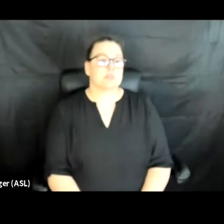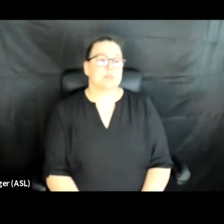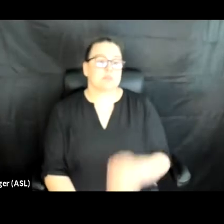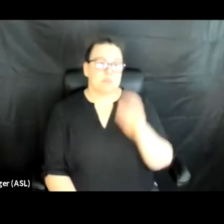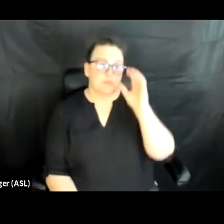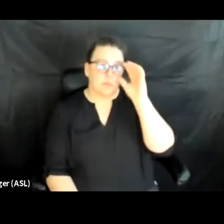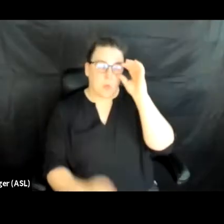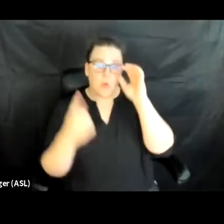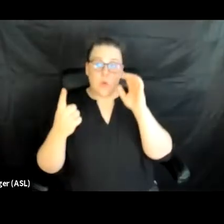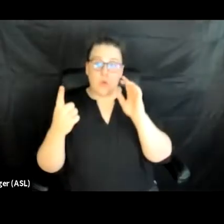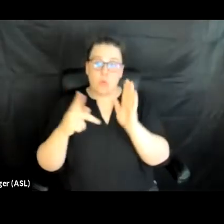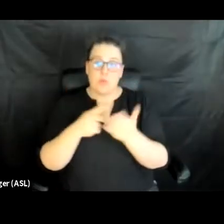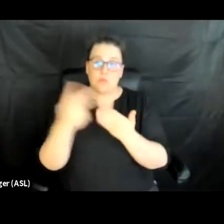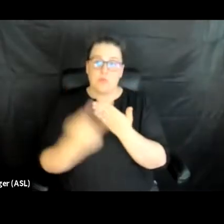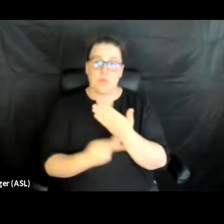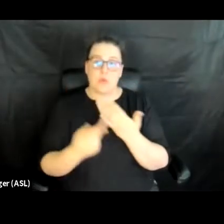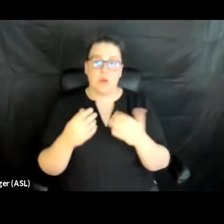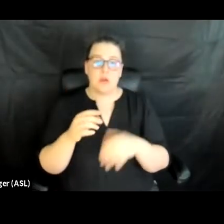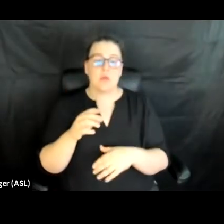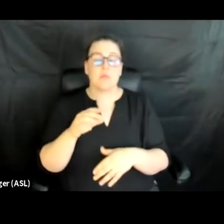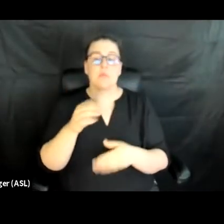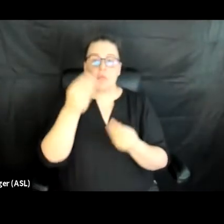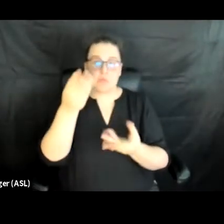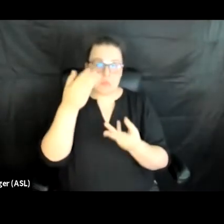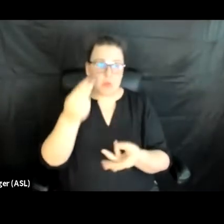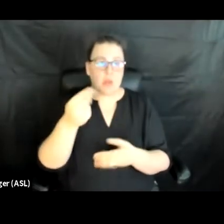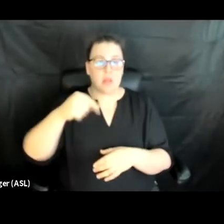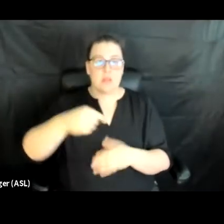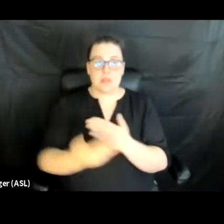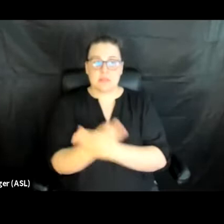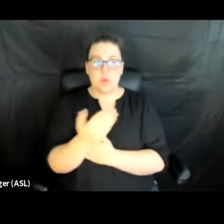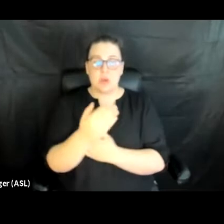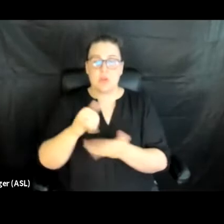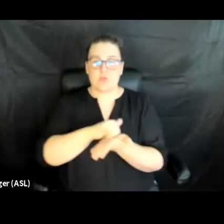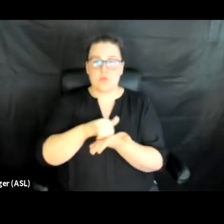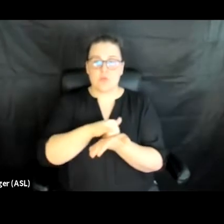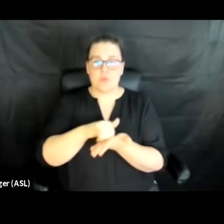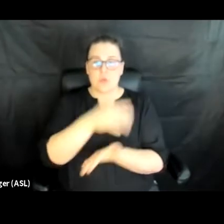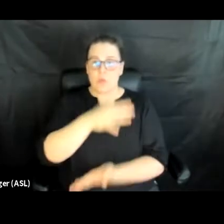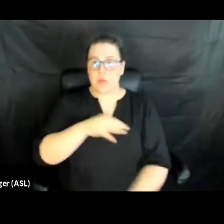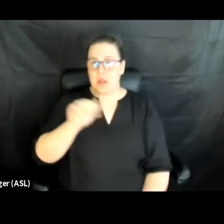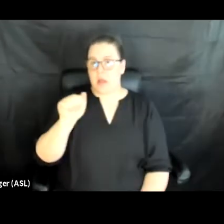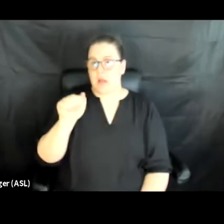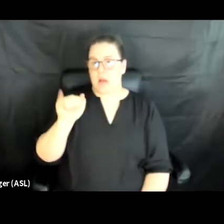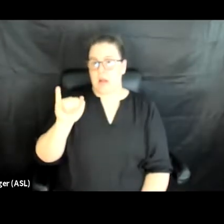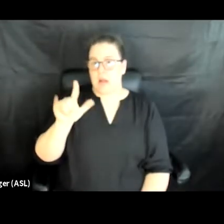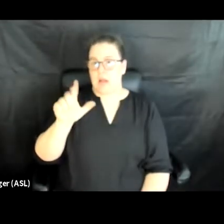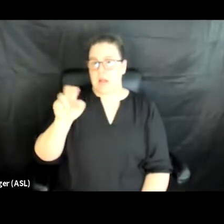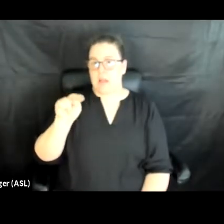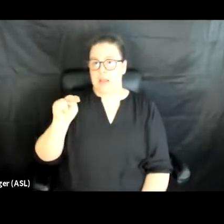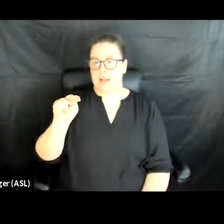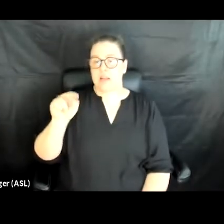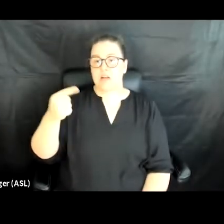One programming note, we received late word this morning that New York Assemblywoman Aileen Gunther isn't able to join us, but